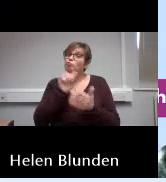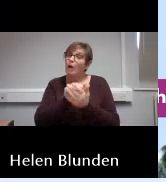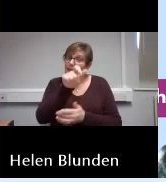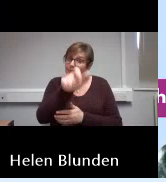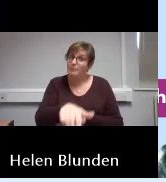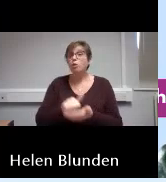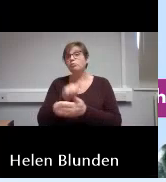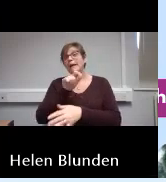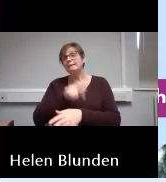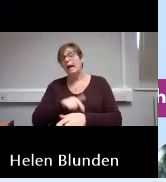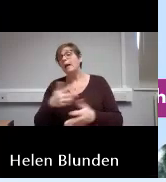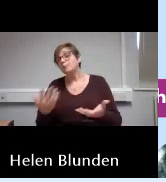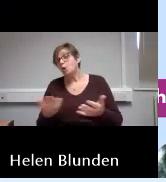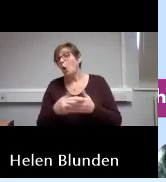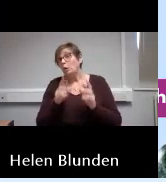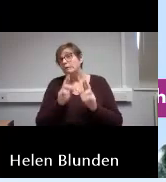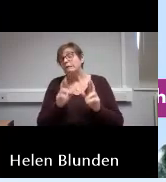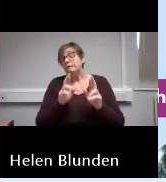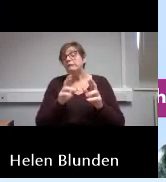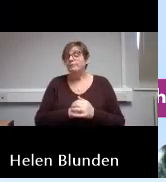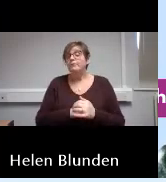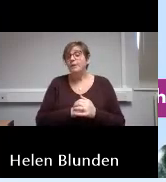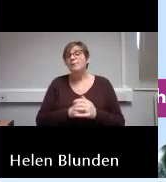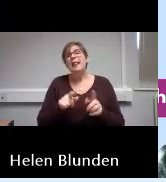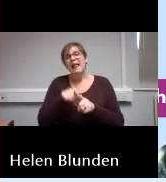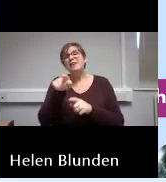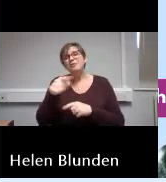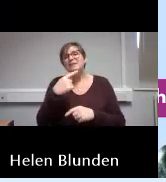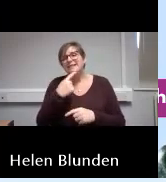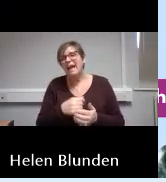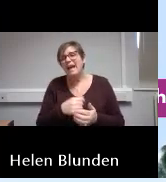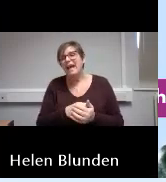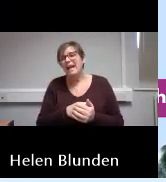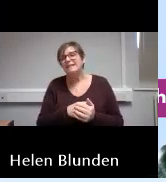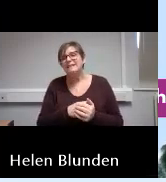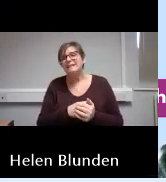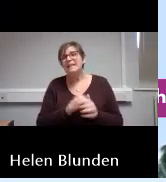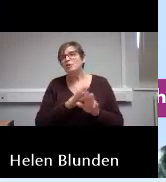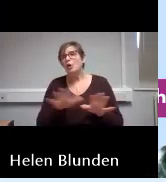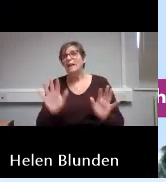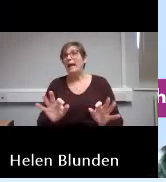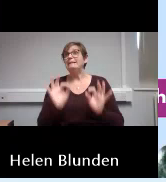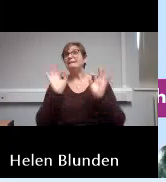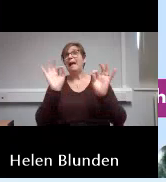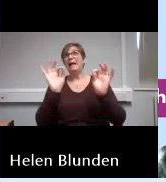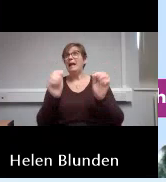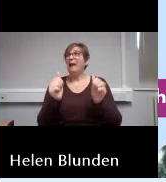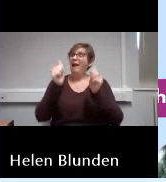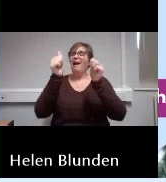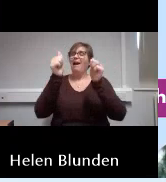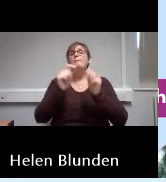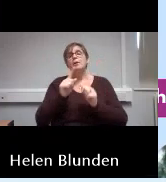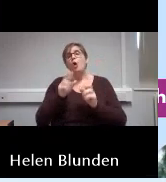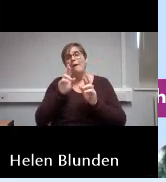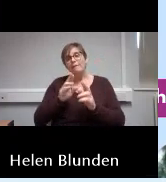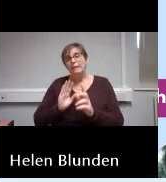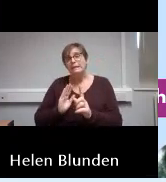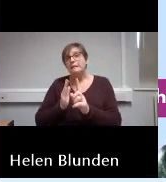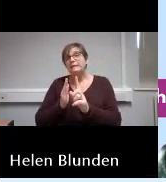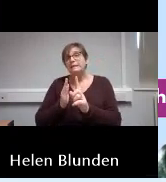So, it's probably, like you said, it's probably not exactly where we want it to be, but maybe it's heading in the right